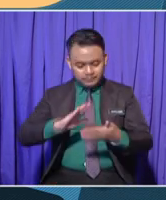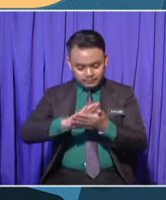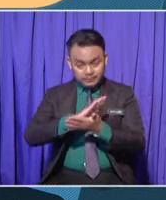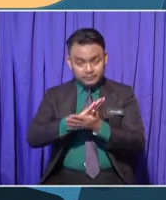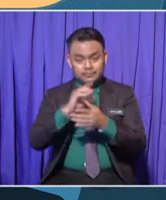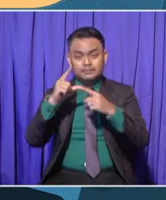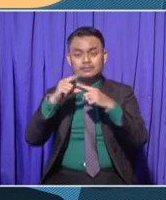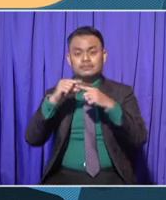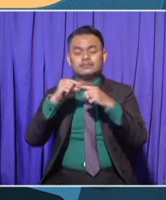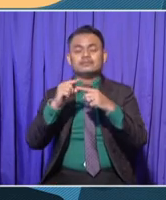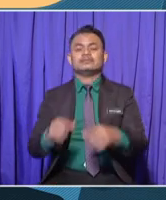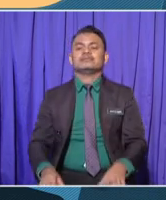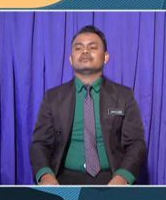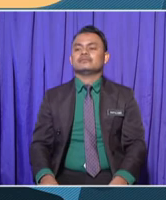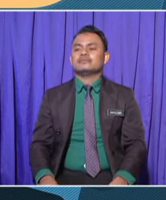Paperclip.